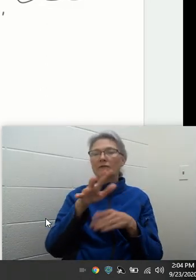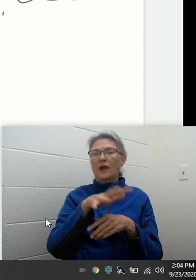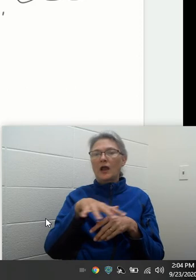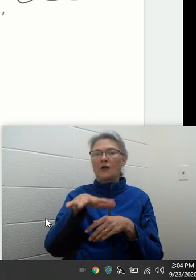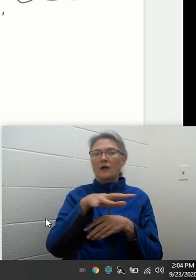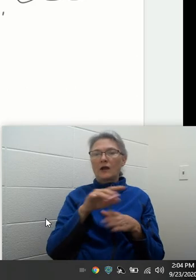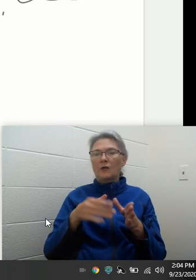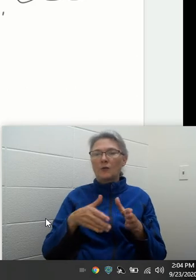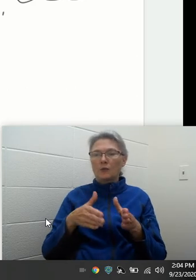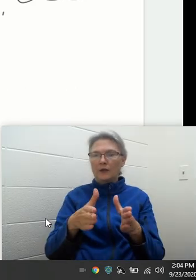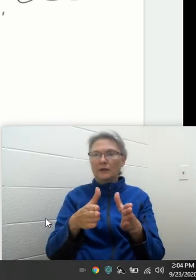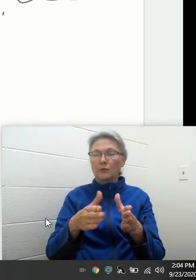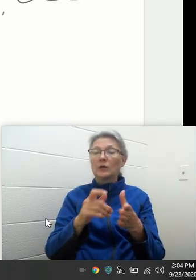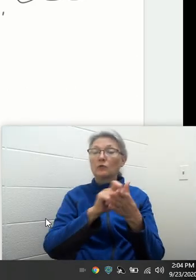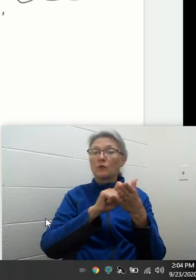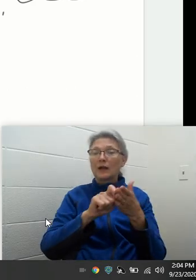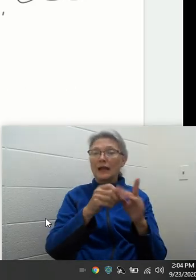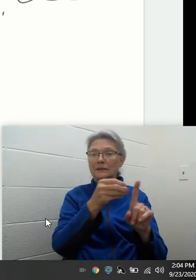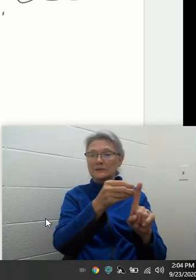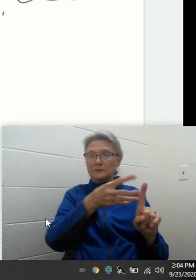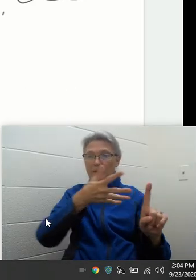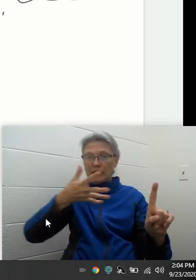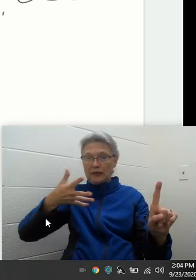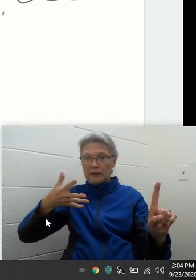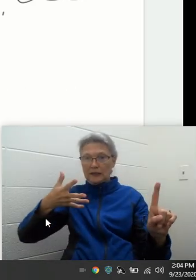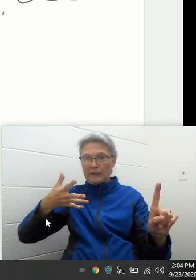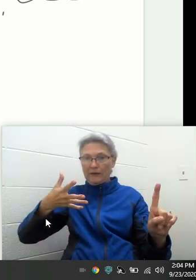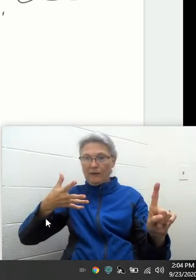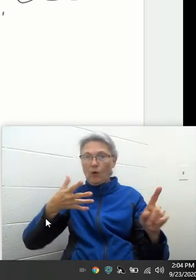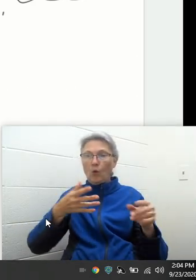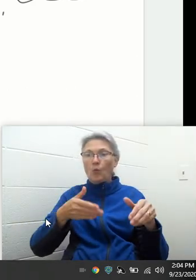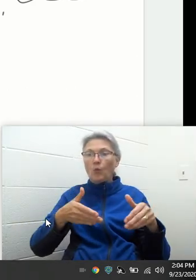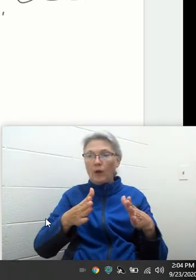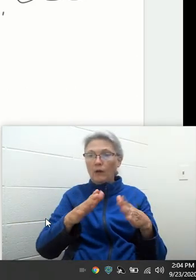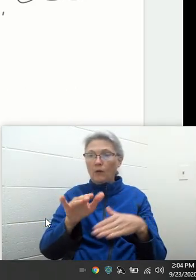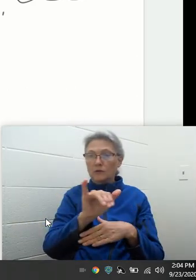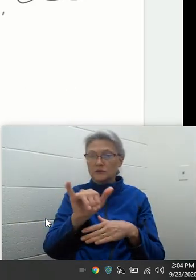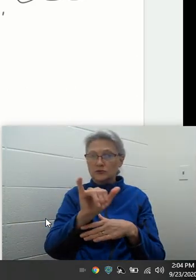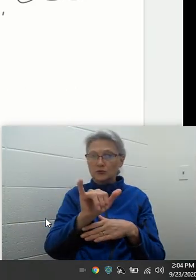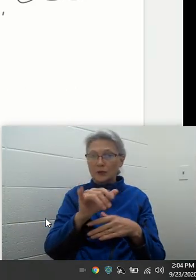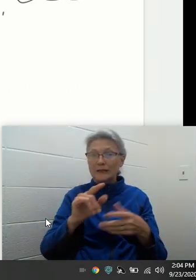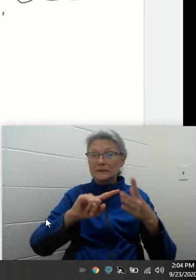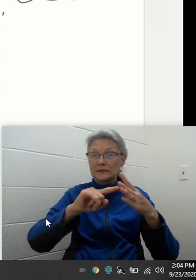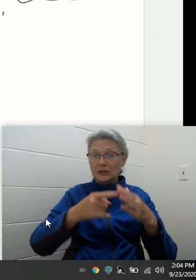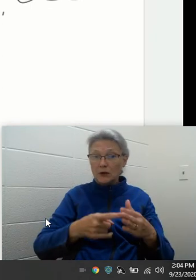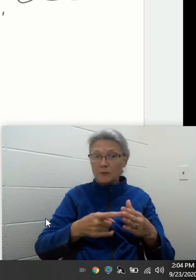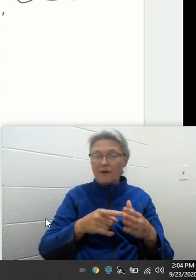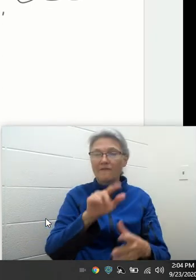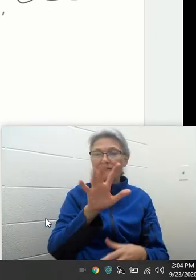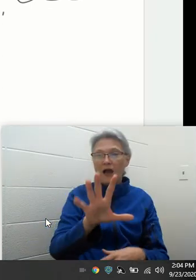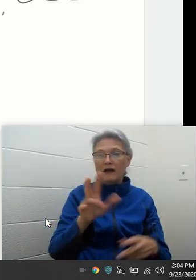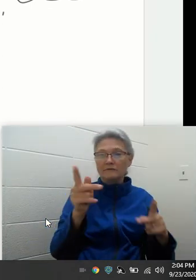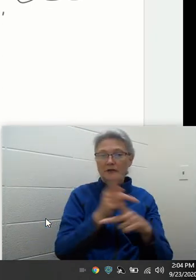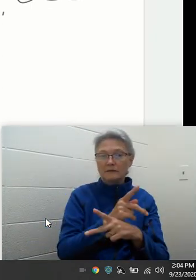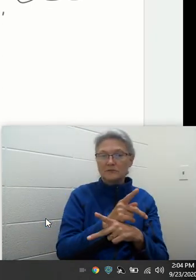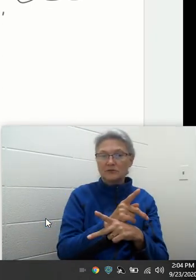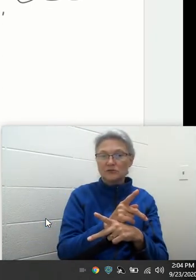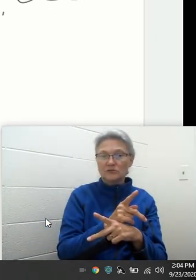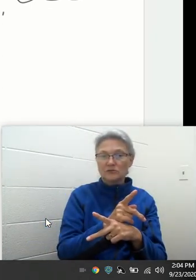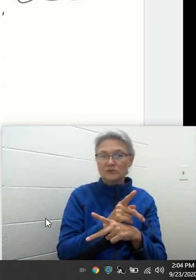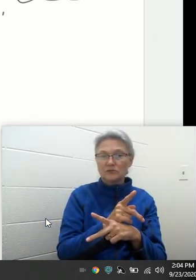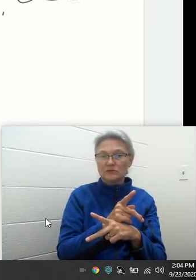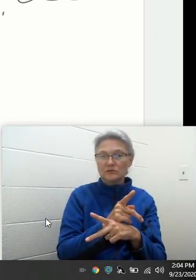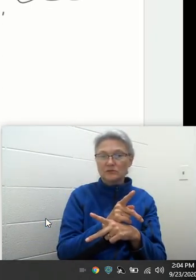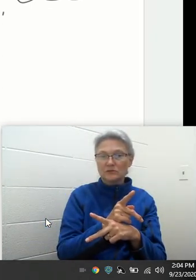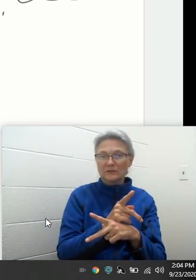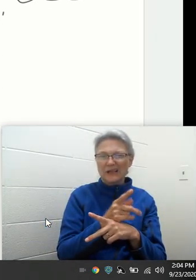we could also write this down as expanded form. So essentially, we're going to go ahead and get started by saying 5 times, this is